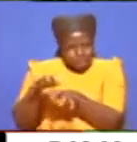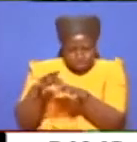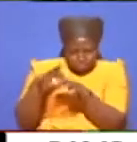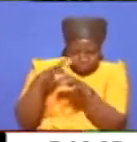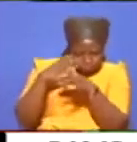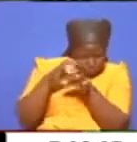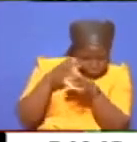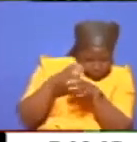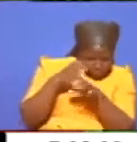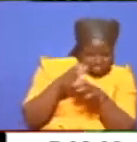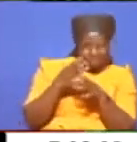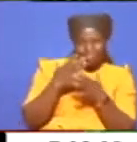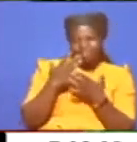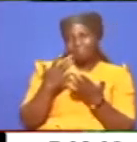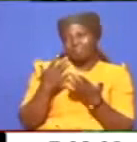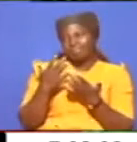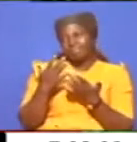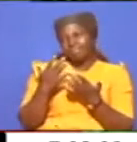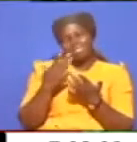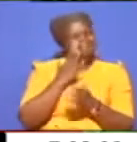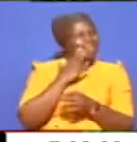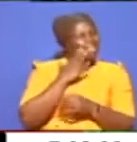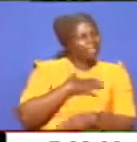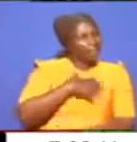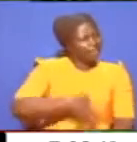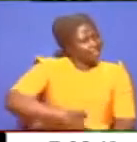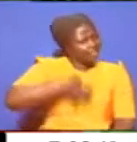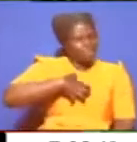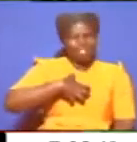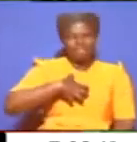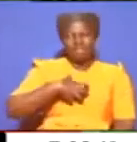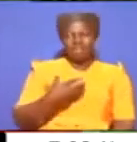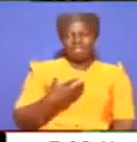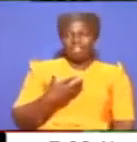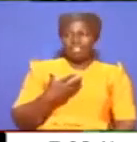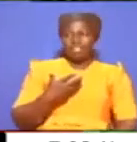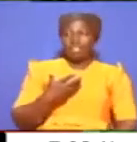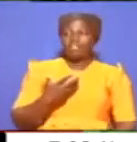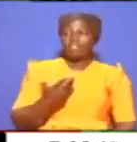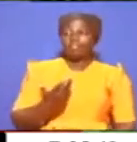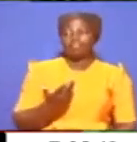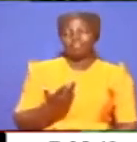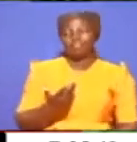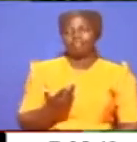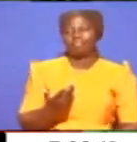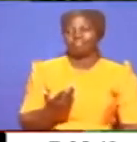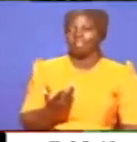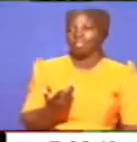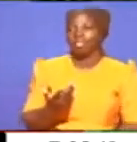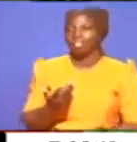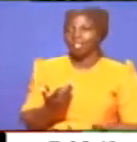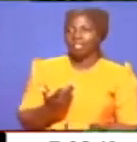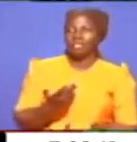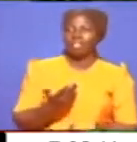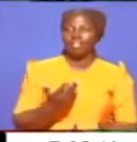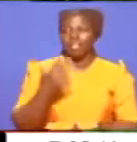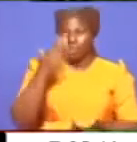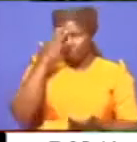the annoyance of my mother. To the annoyance of my mom, because I would be